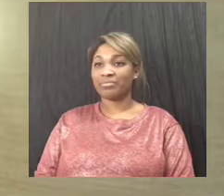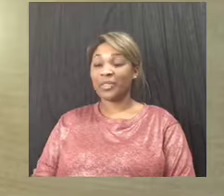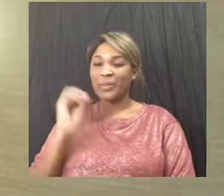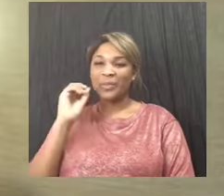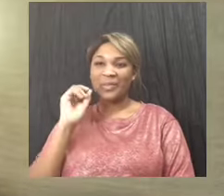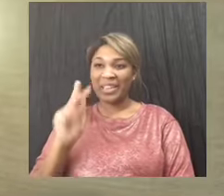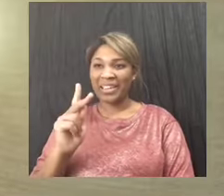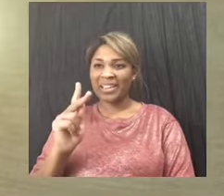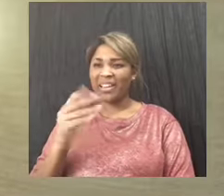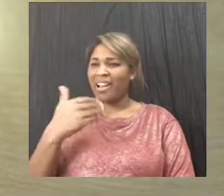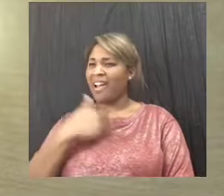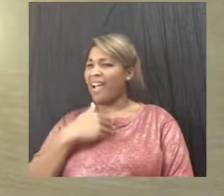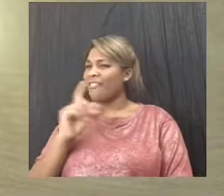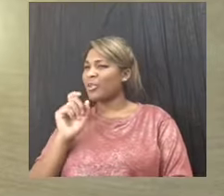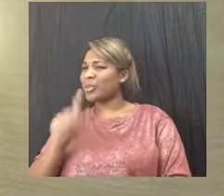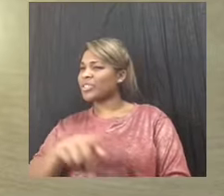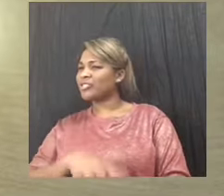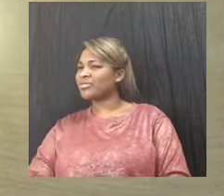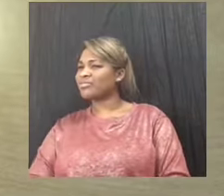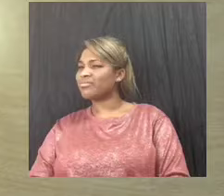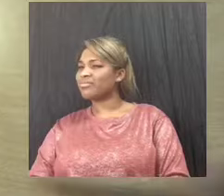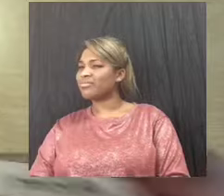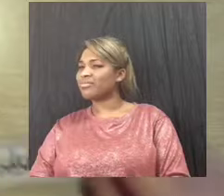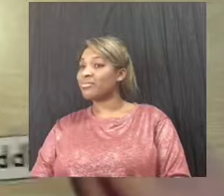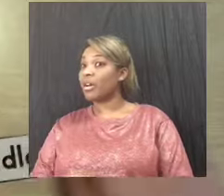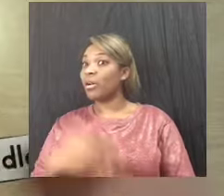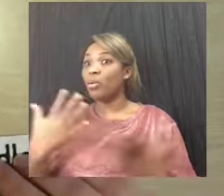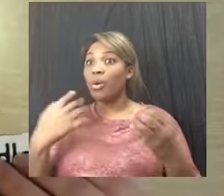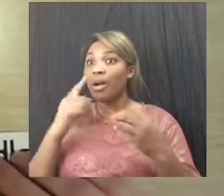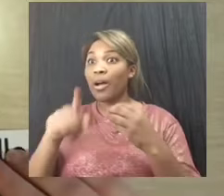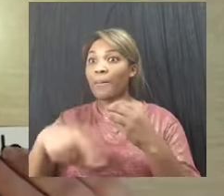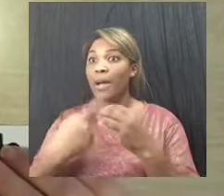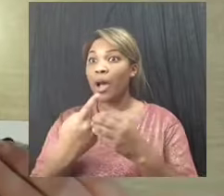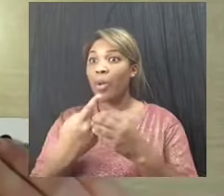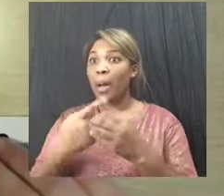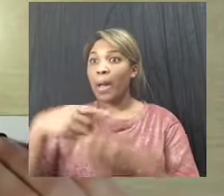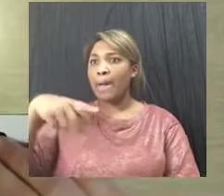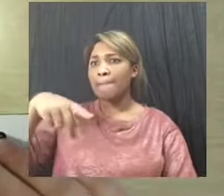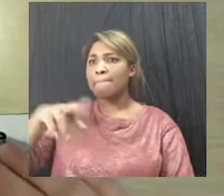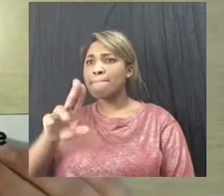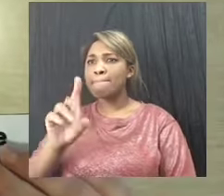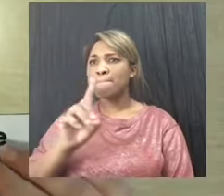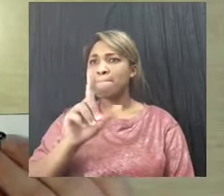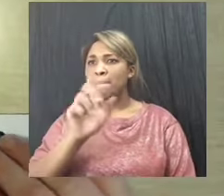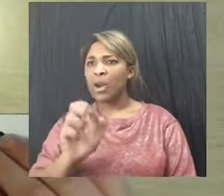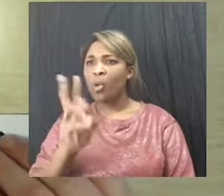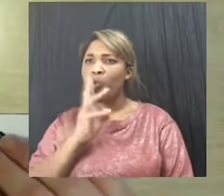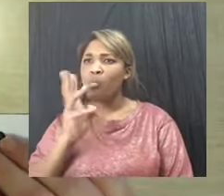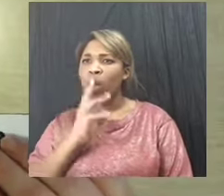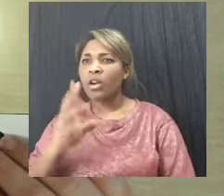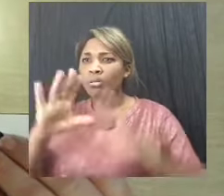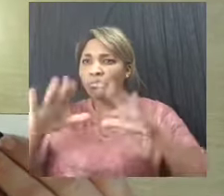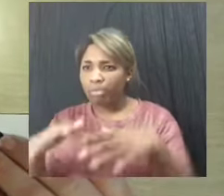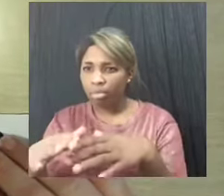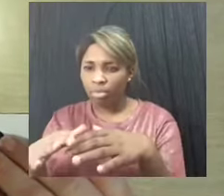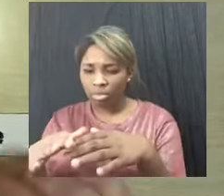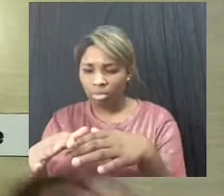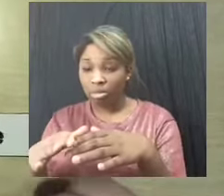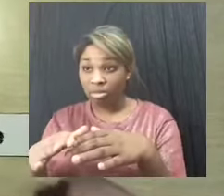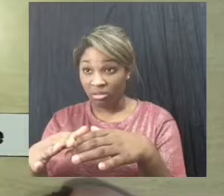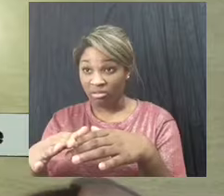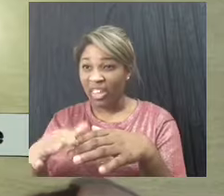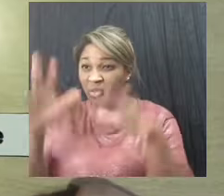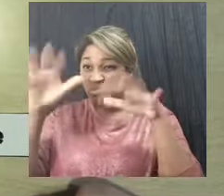Okay, I have a question. What about a puddle in your backyard? What about a rain